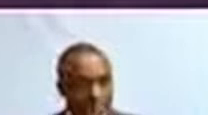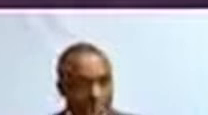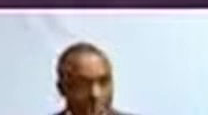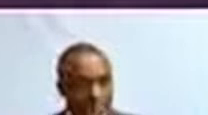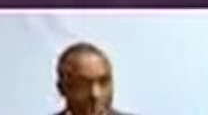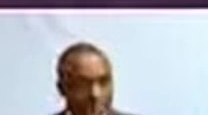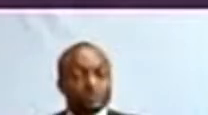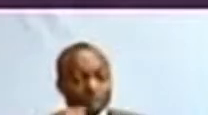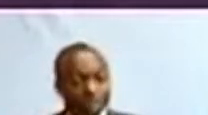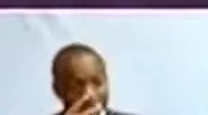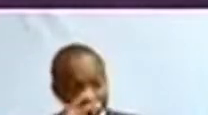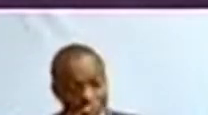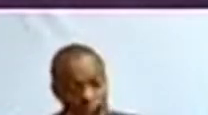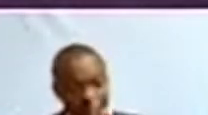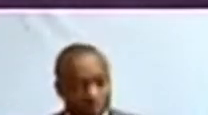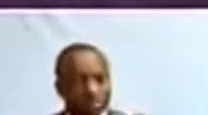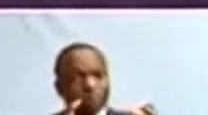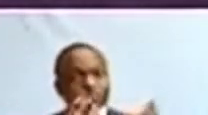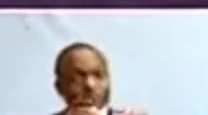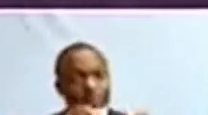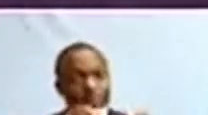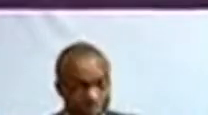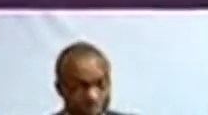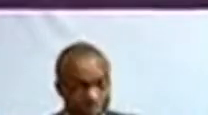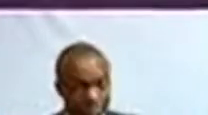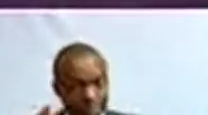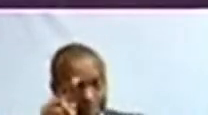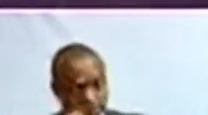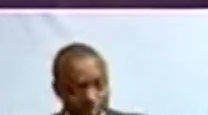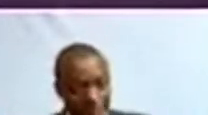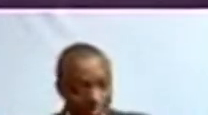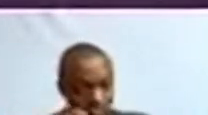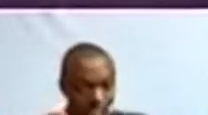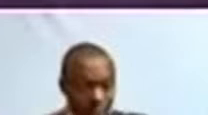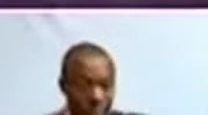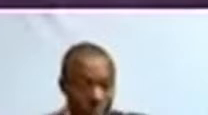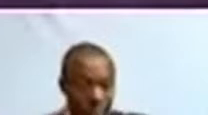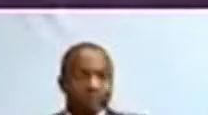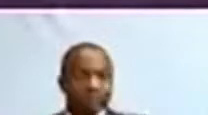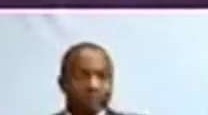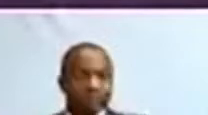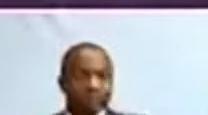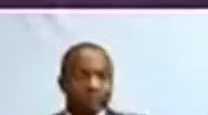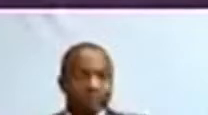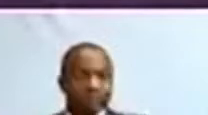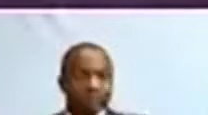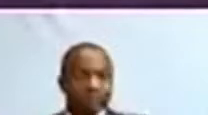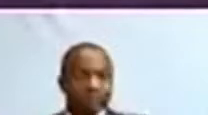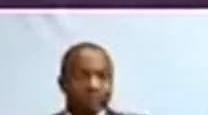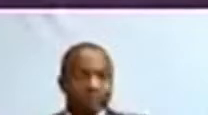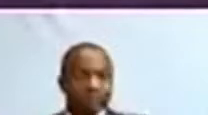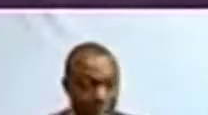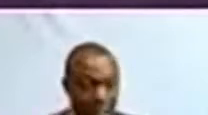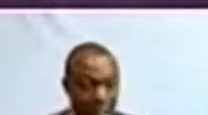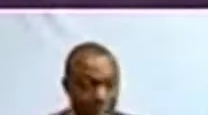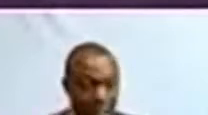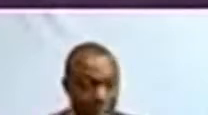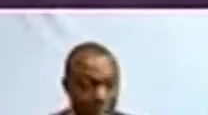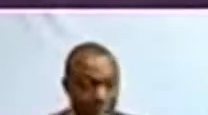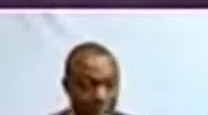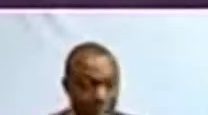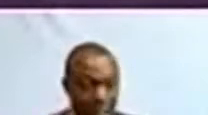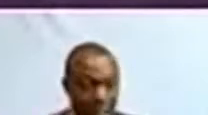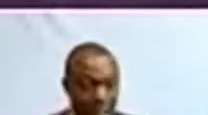now we look at some of the committees that have been sitting, and they have concluded their meetings. We had a Committee on